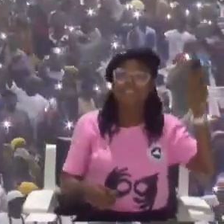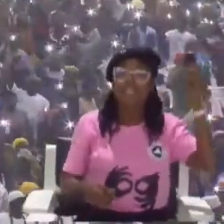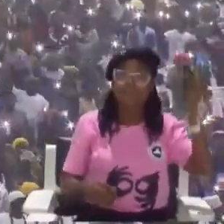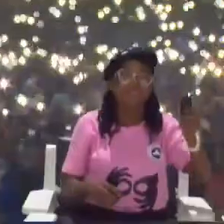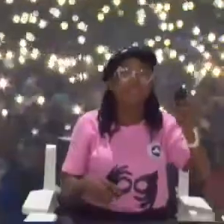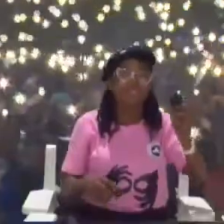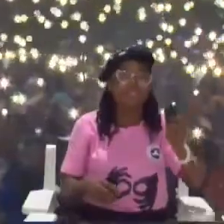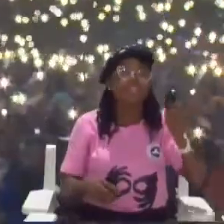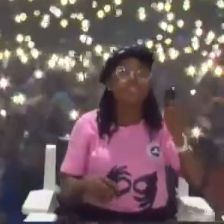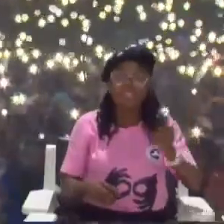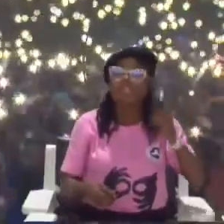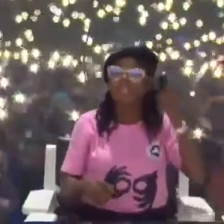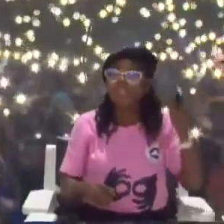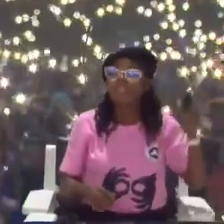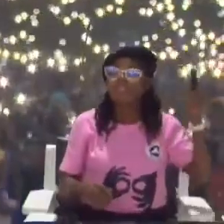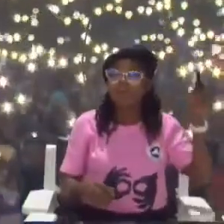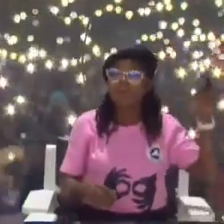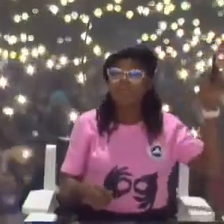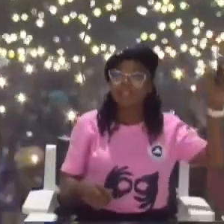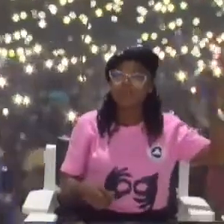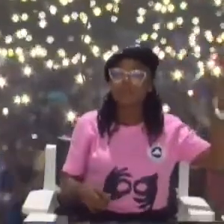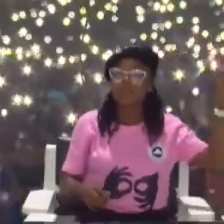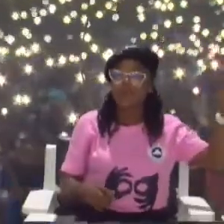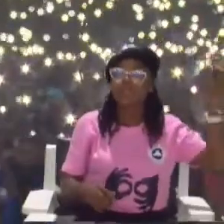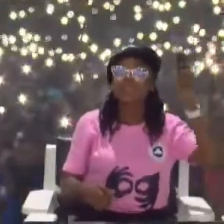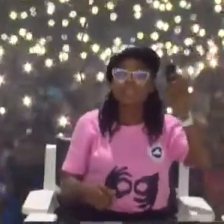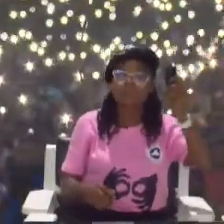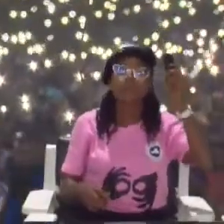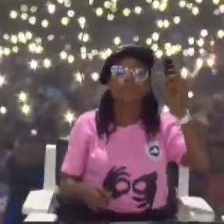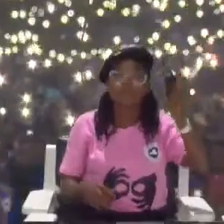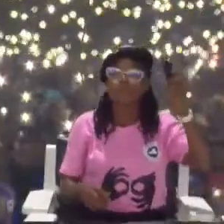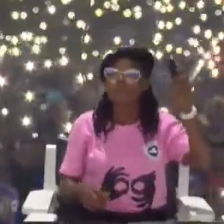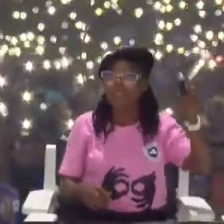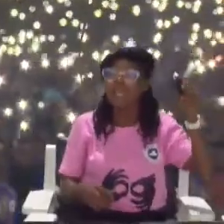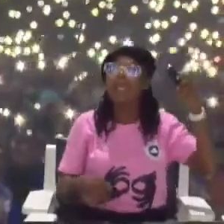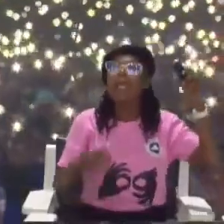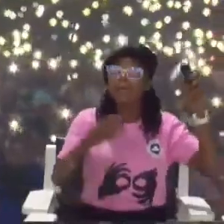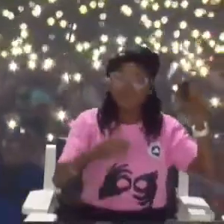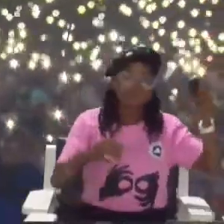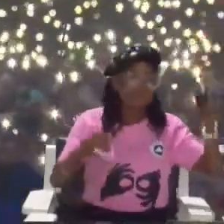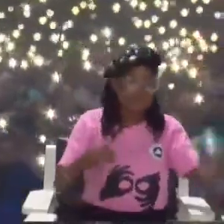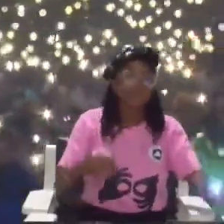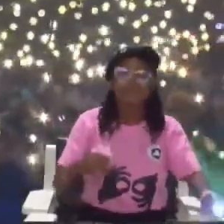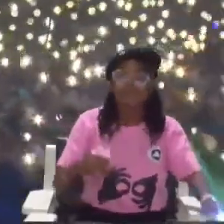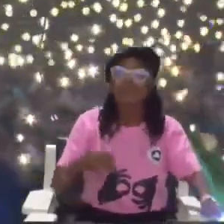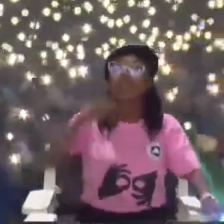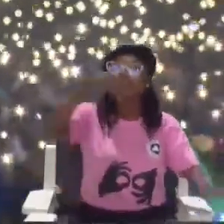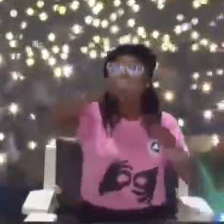Jackie, Mole, you are. In my life, let there be light.